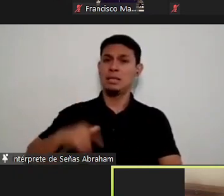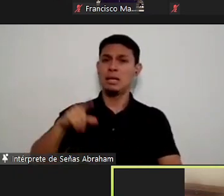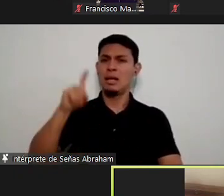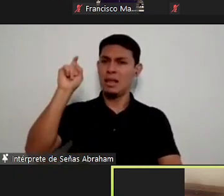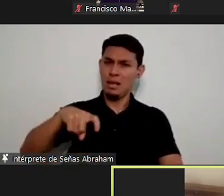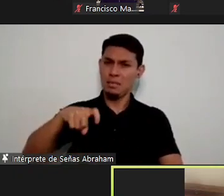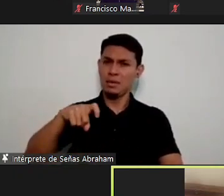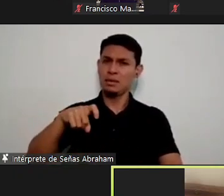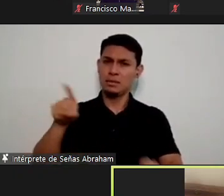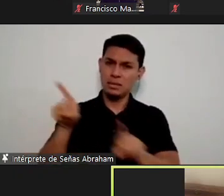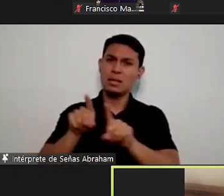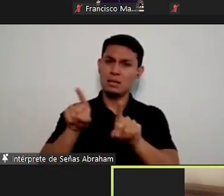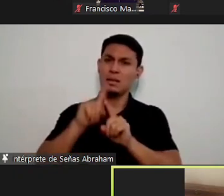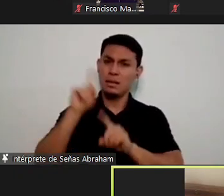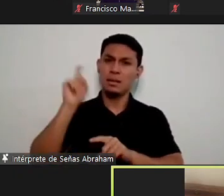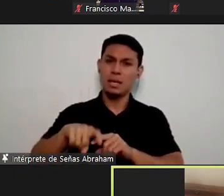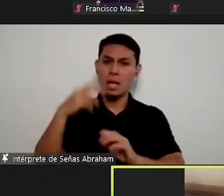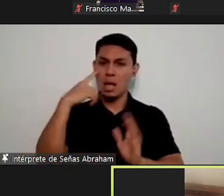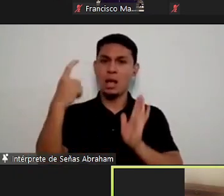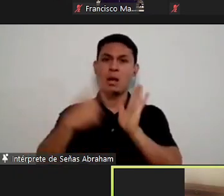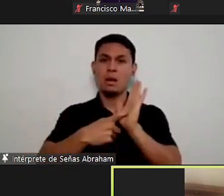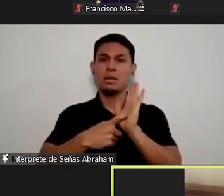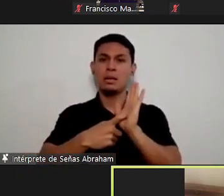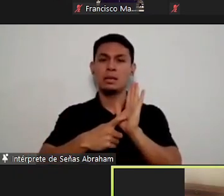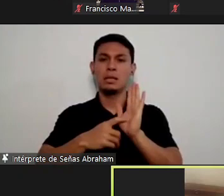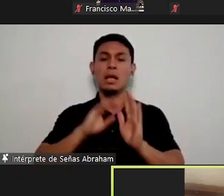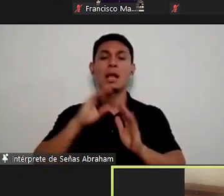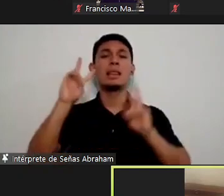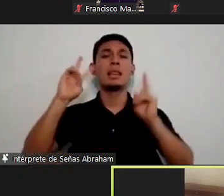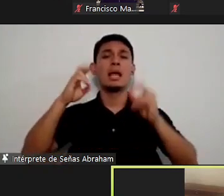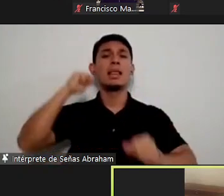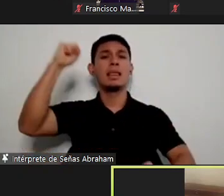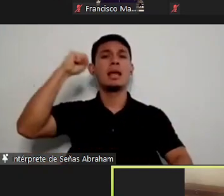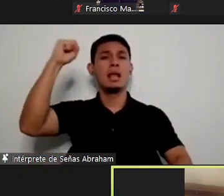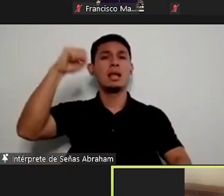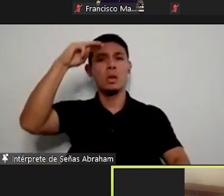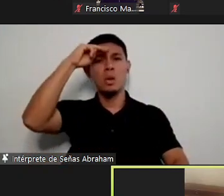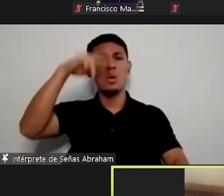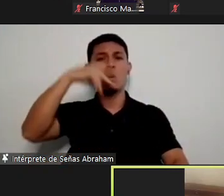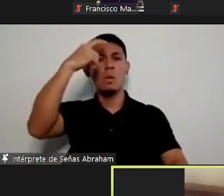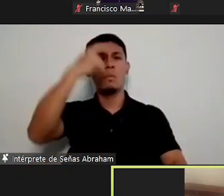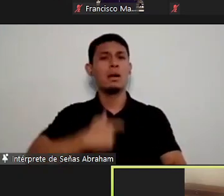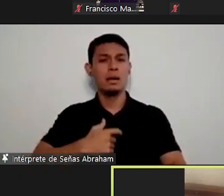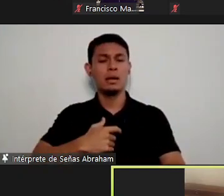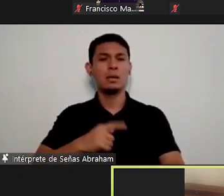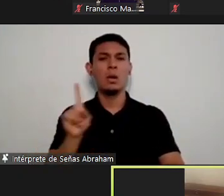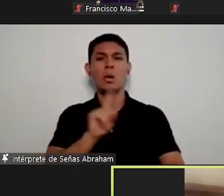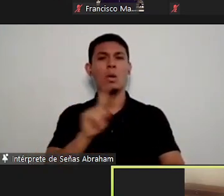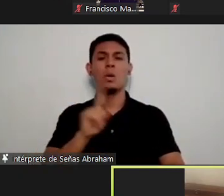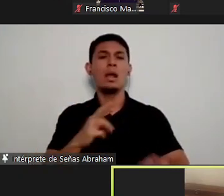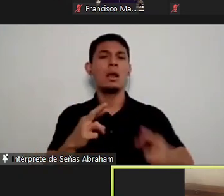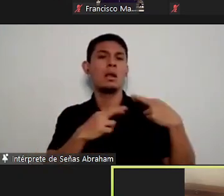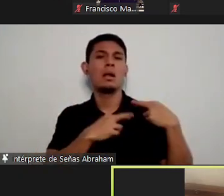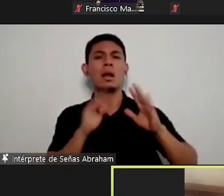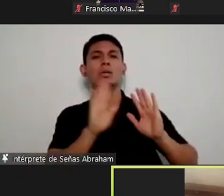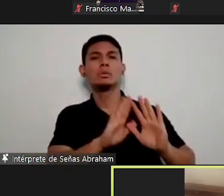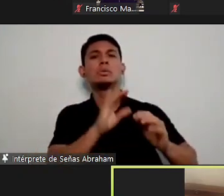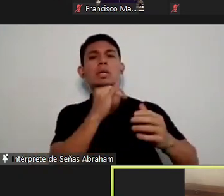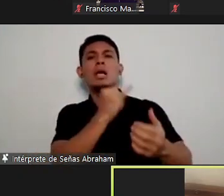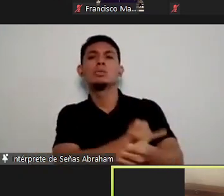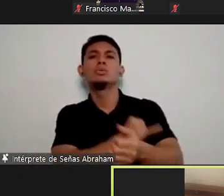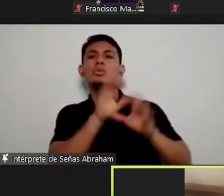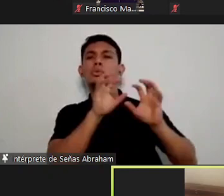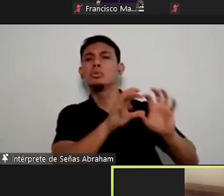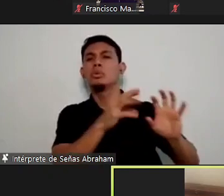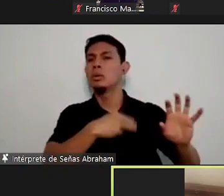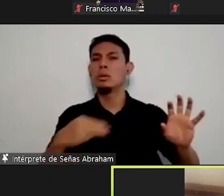the state also needs to take into account that human rights issues aren't issues that